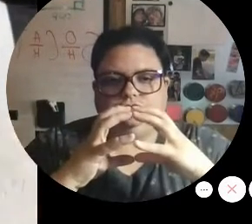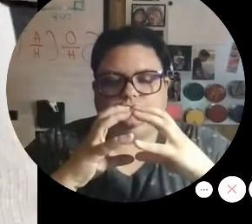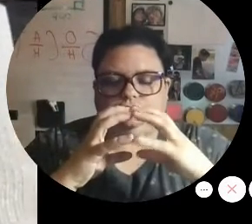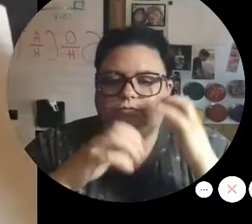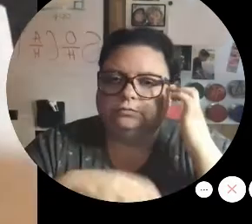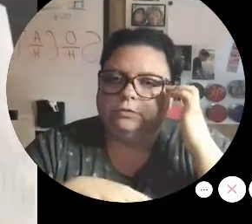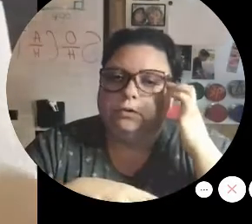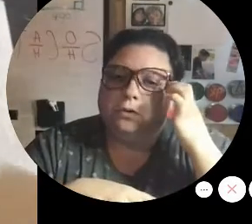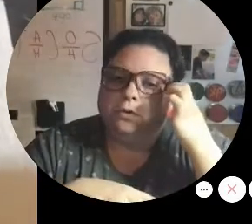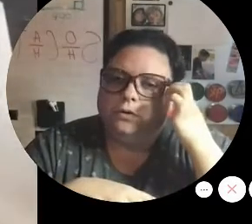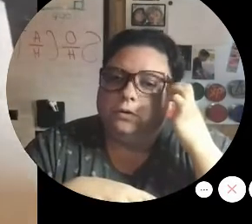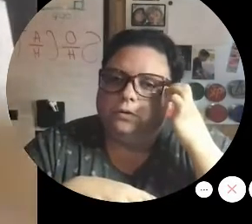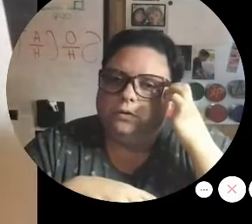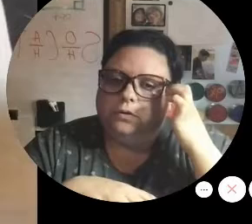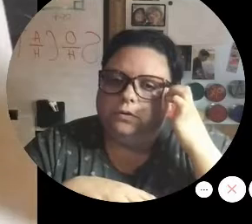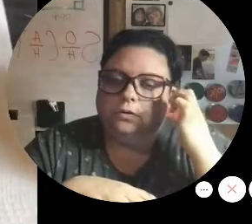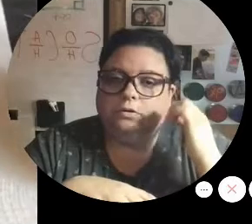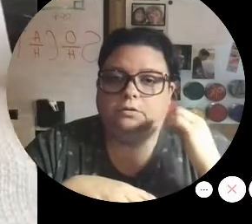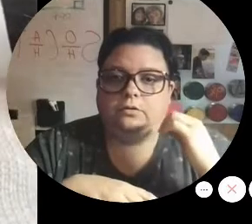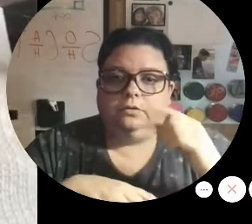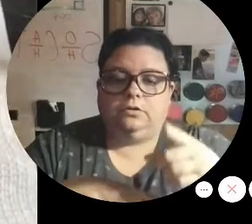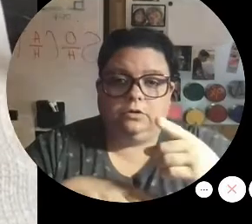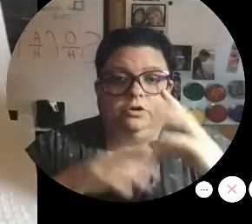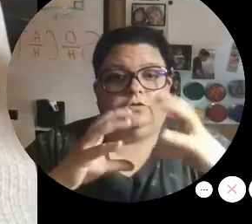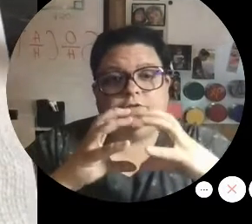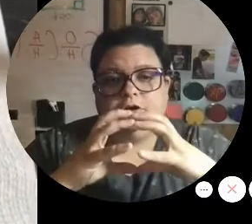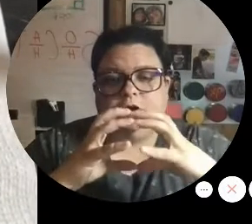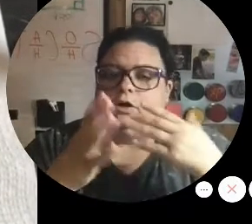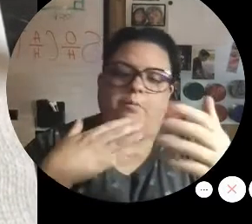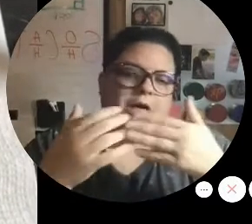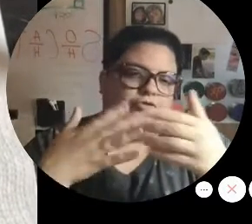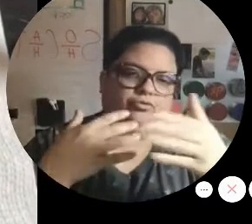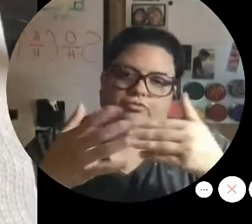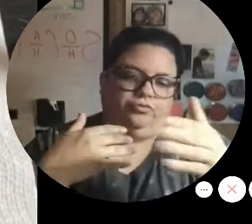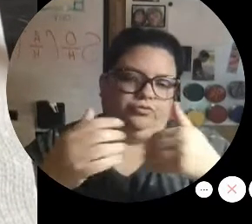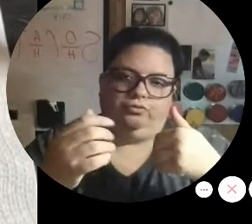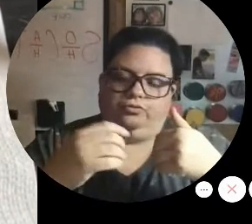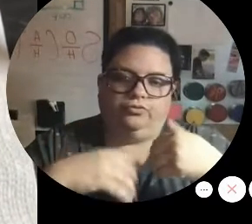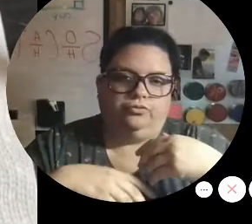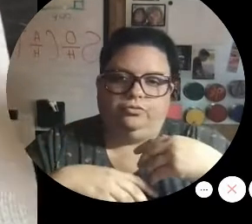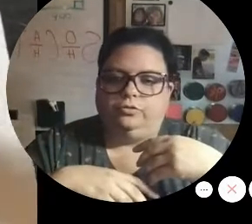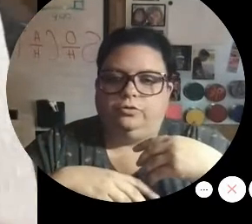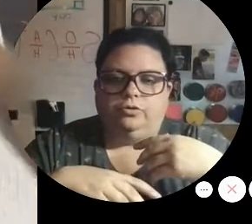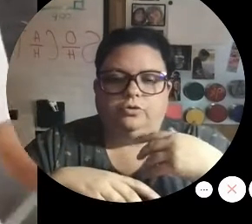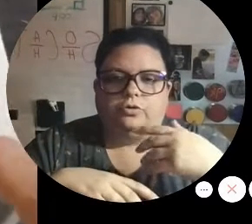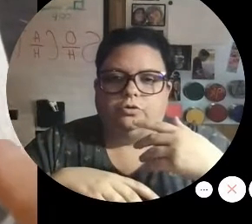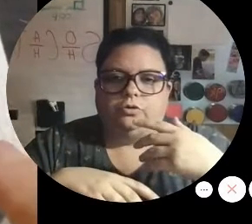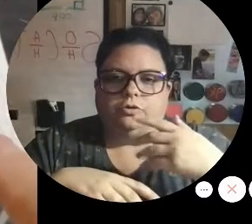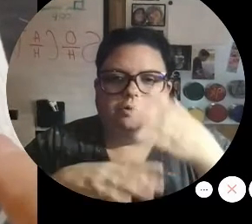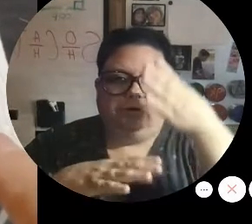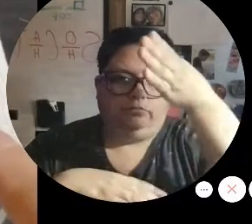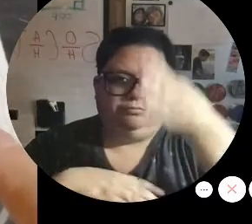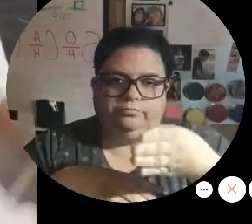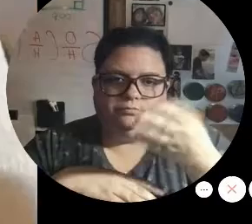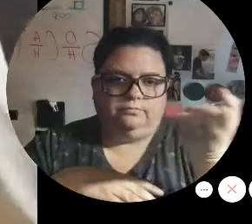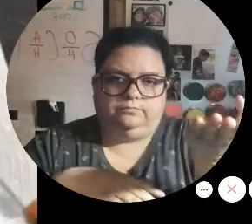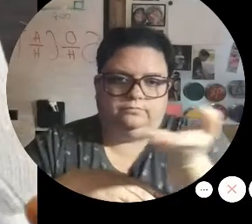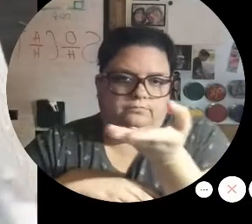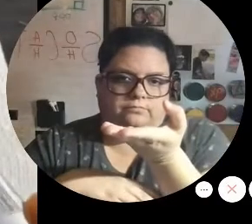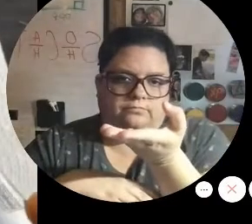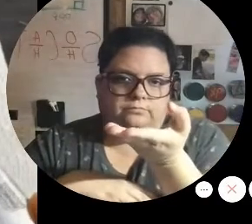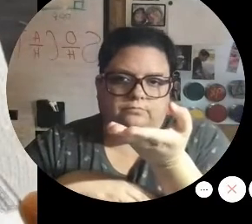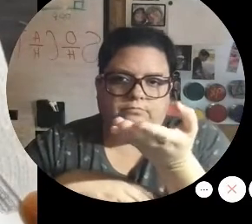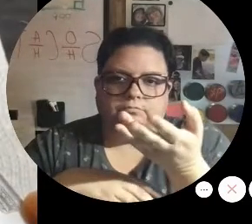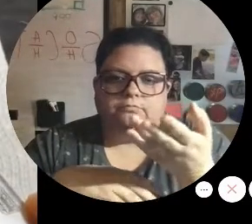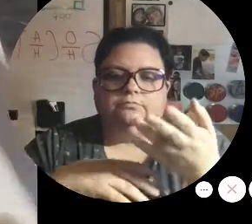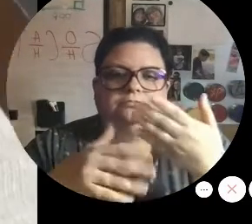sphere. Okay. In a sphere, it does not matter which way you cut it, perpendicular